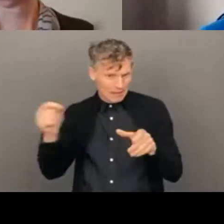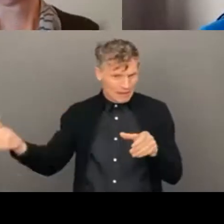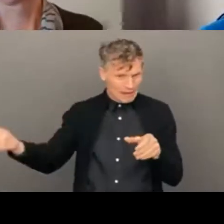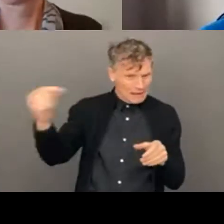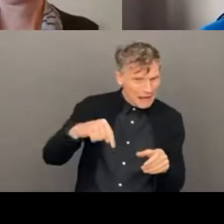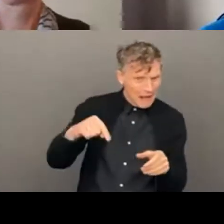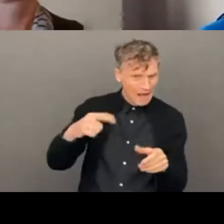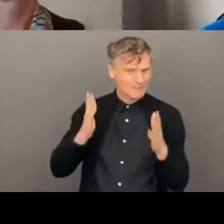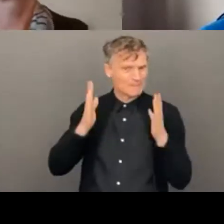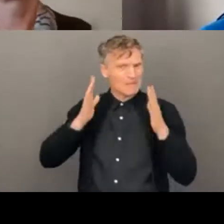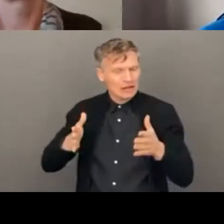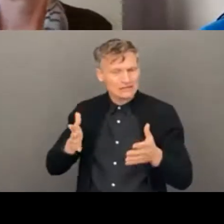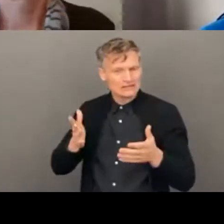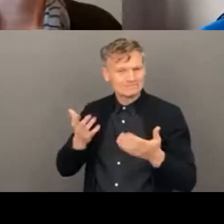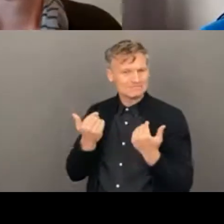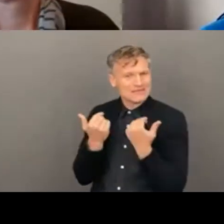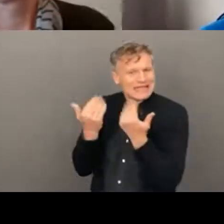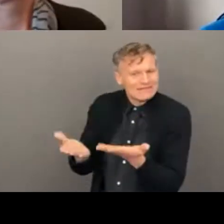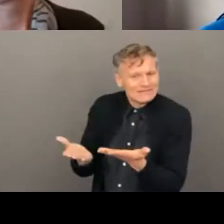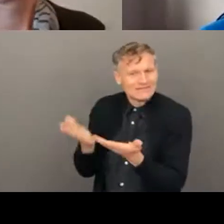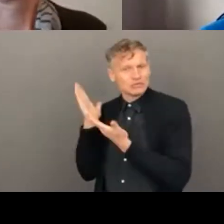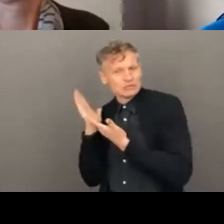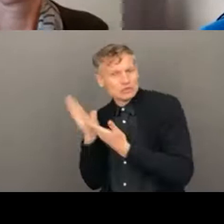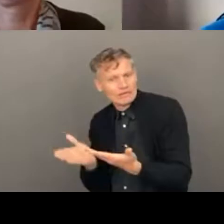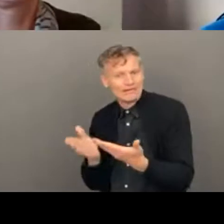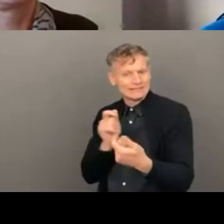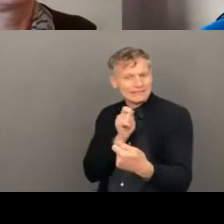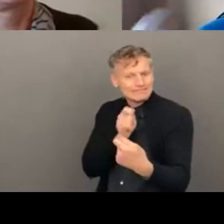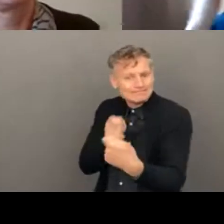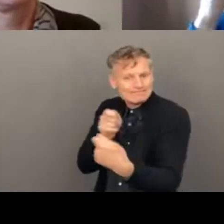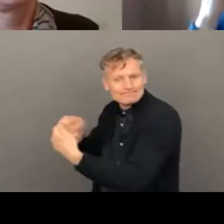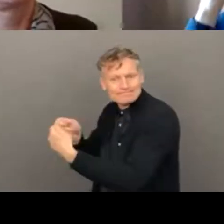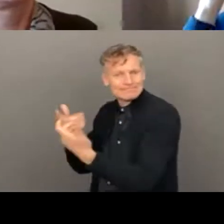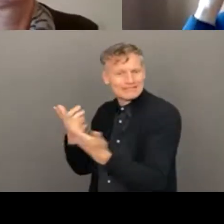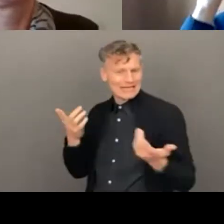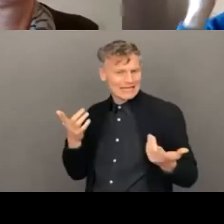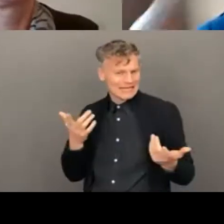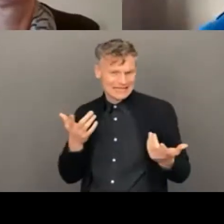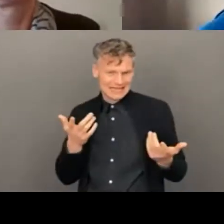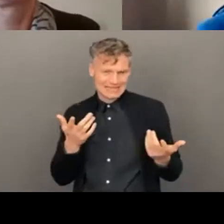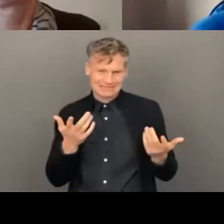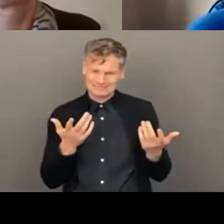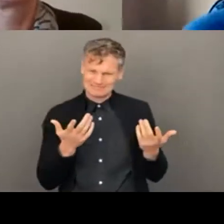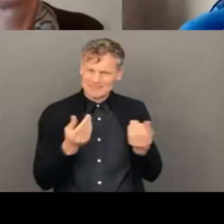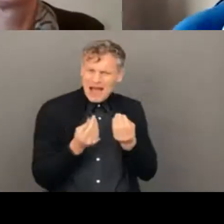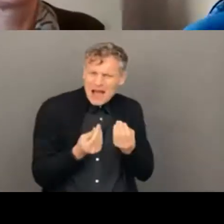meeting. You know, do you have anything to words of wisdom on that for me?